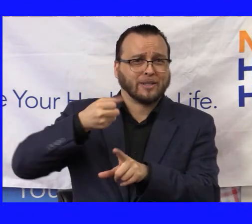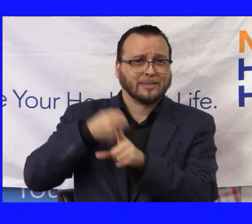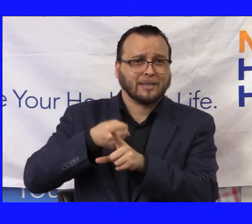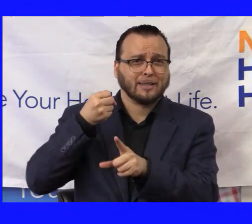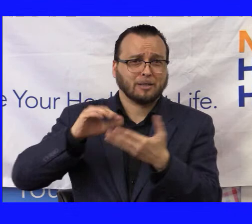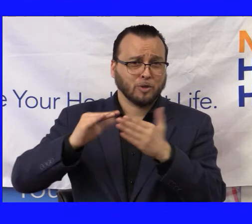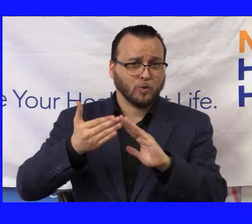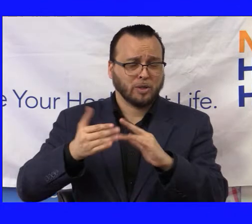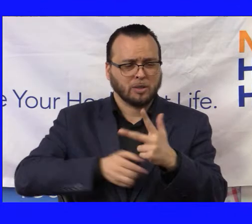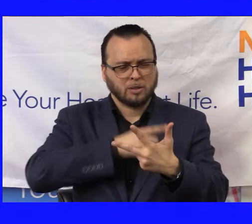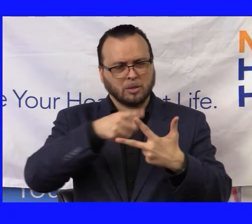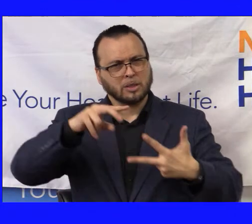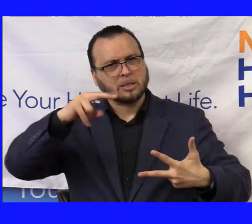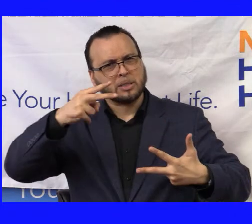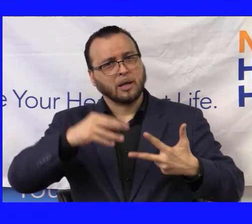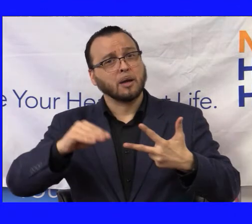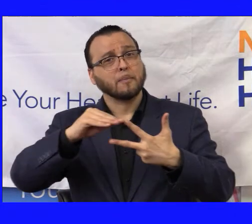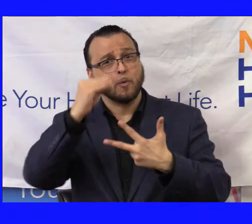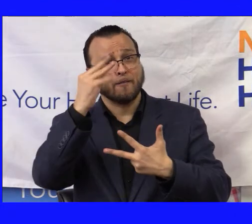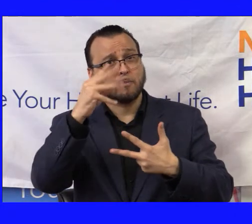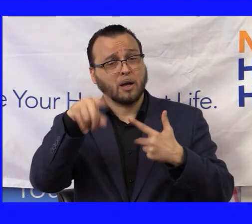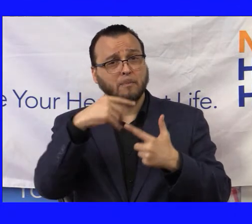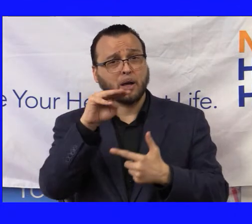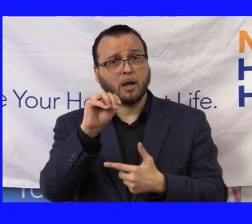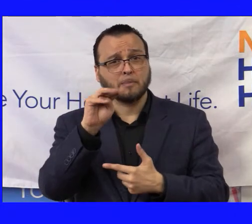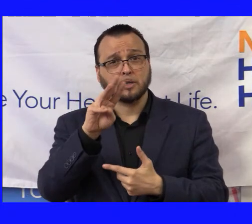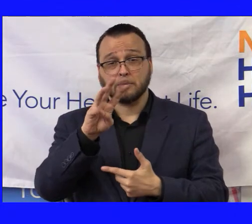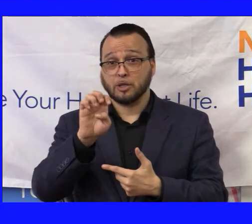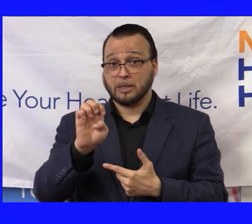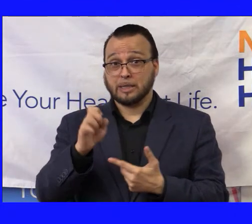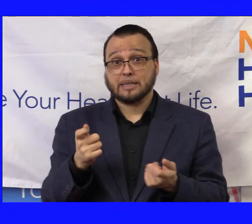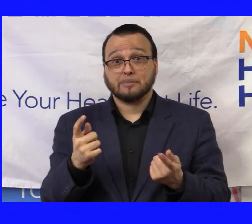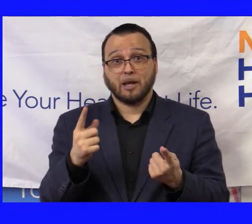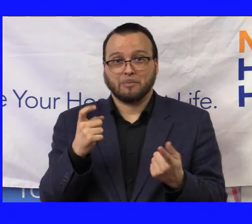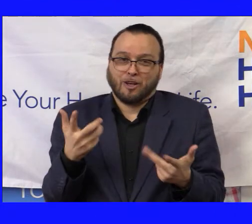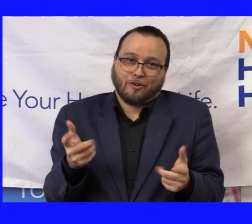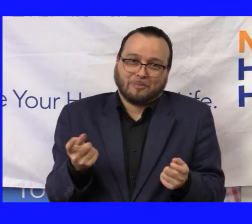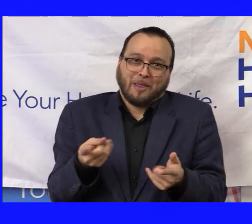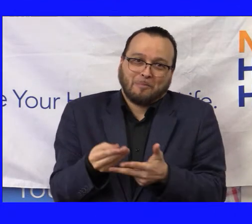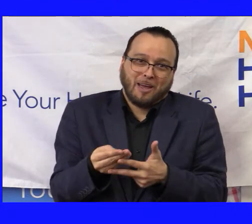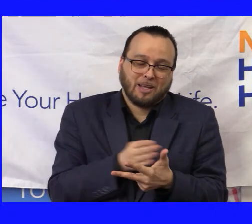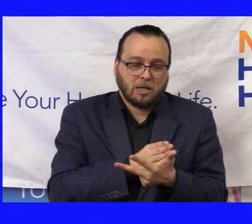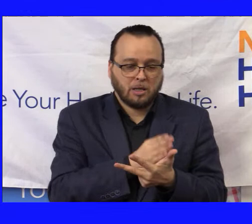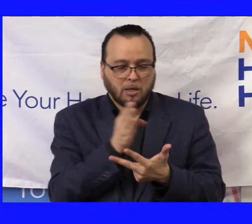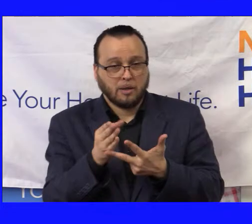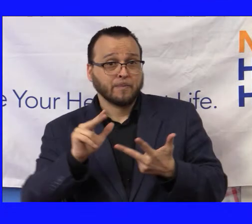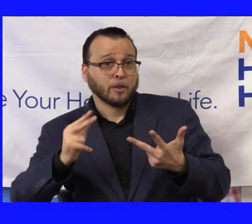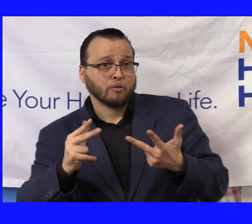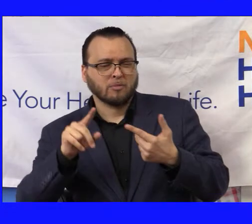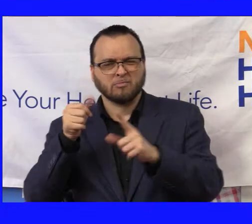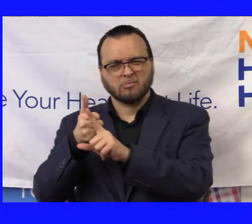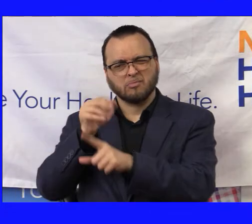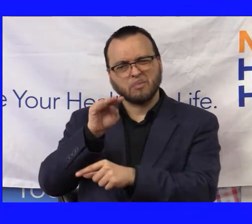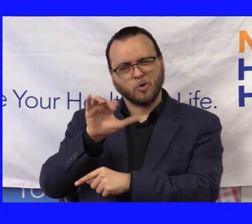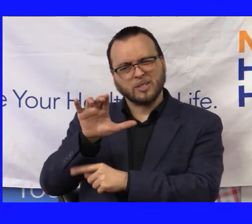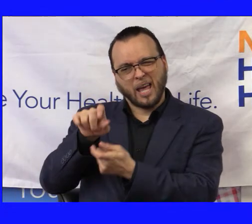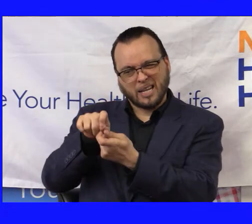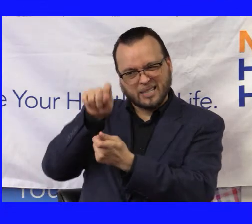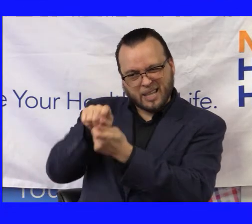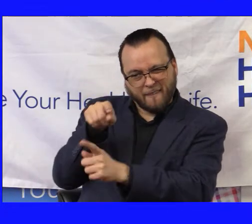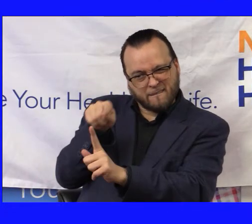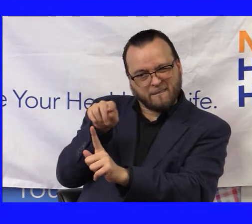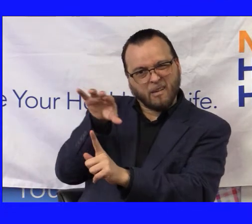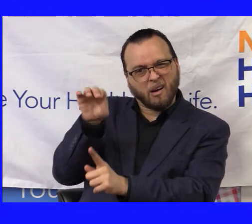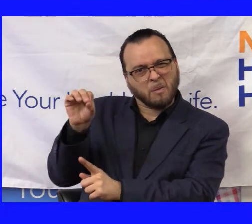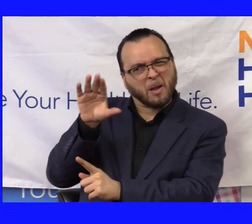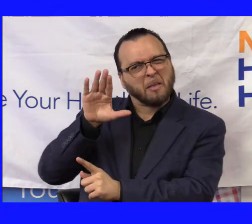more information on MWBE spending now that we've spent money. And 3 is on the Mosaic firm in particular about